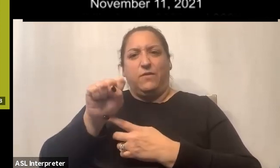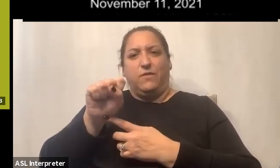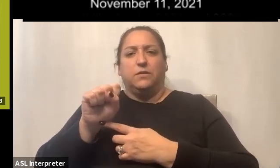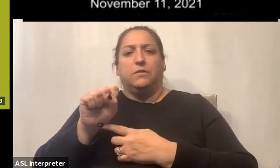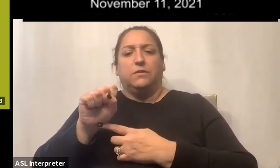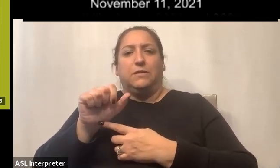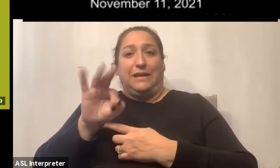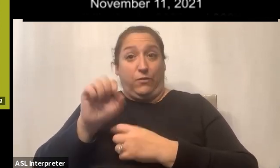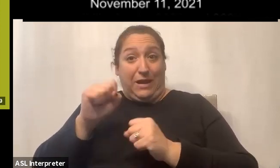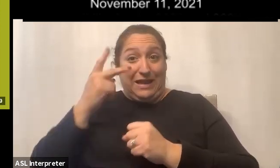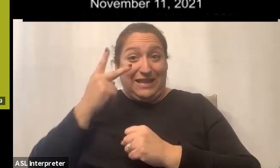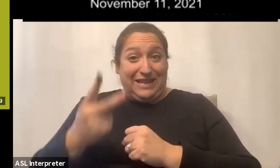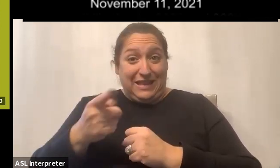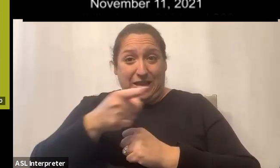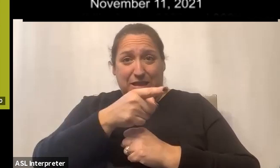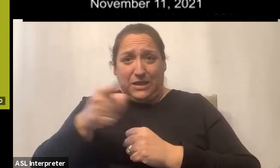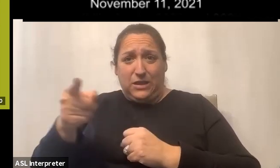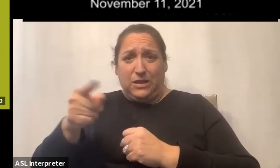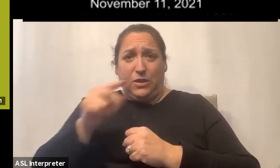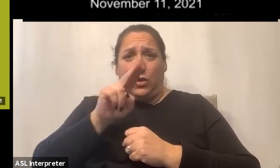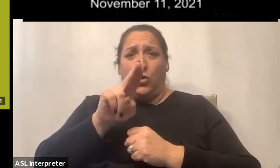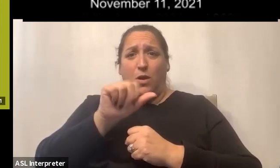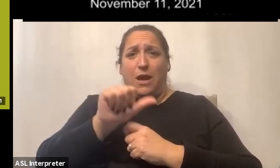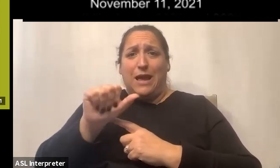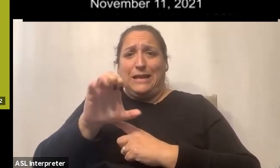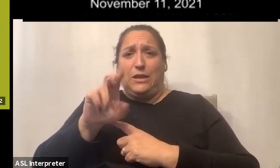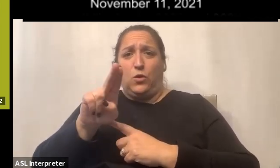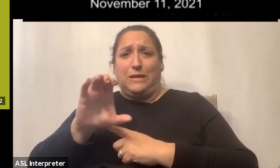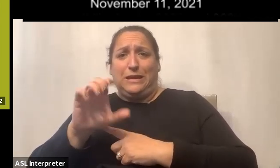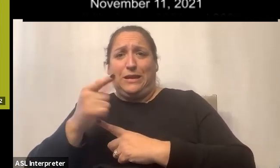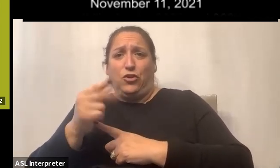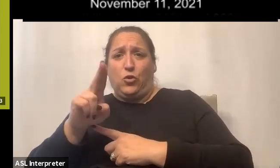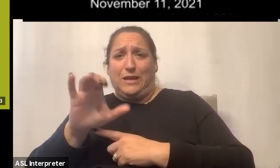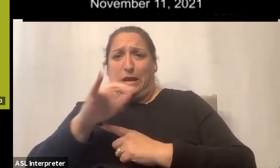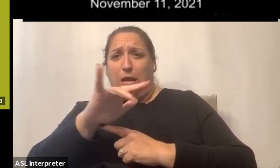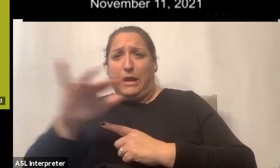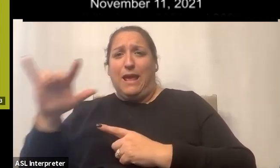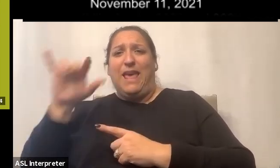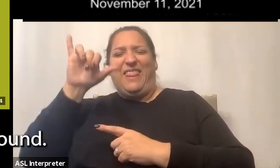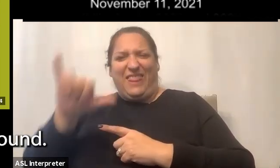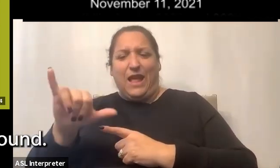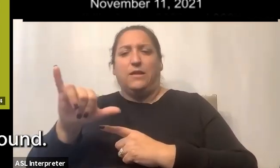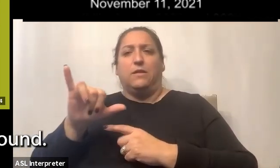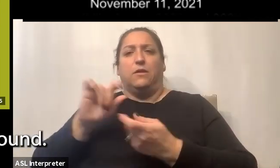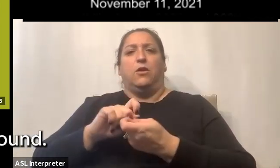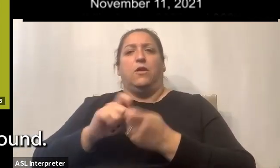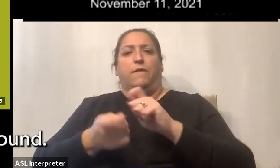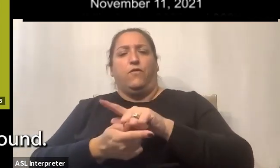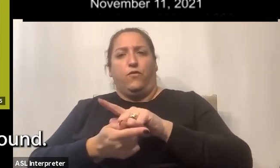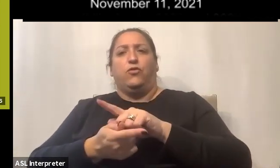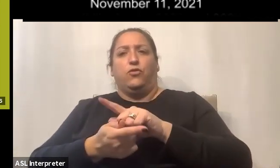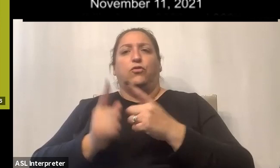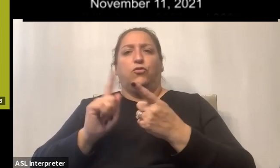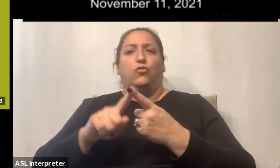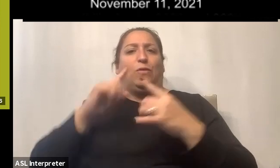can see, it's like UAA, CUC on the screen. These are getting converted into